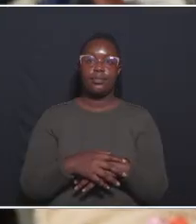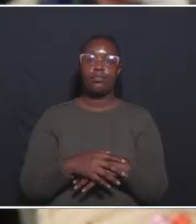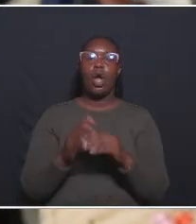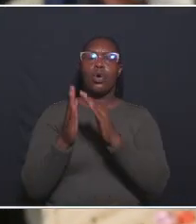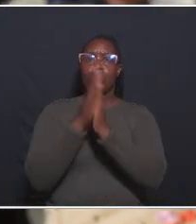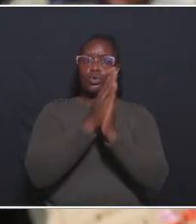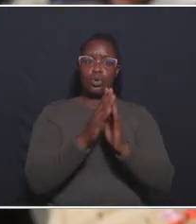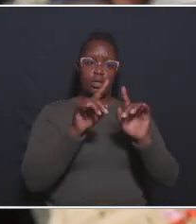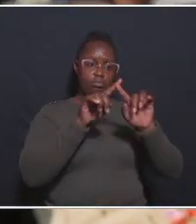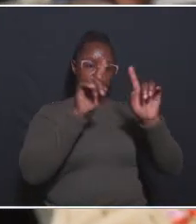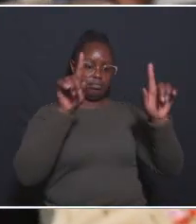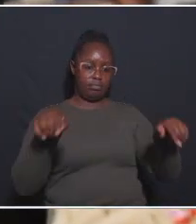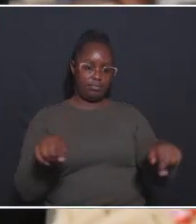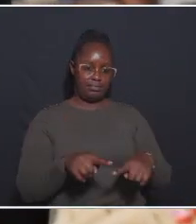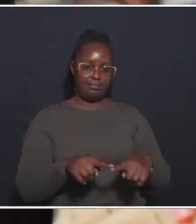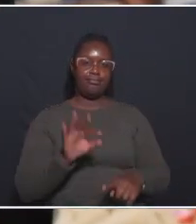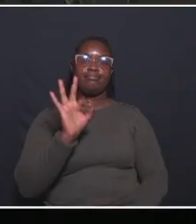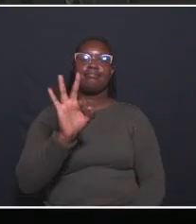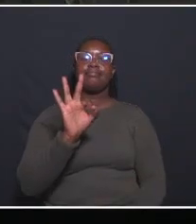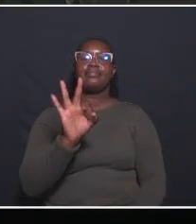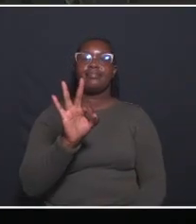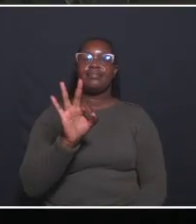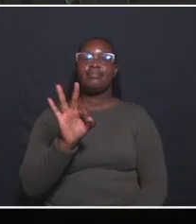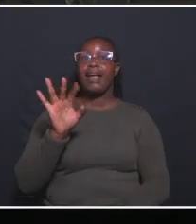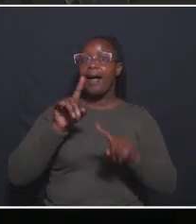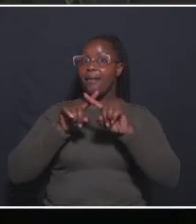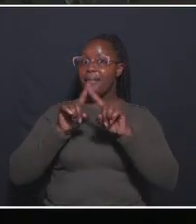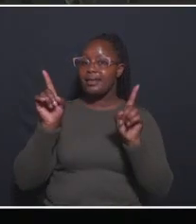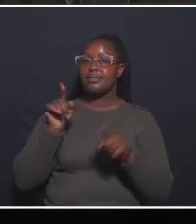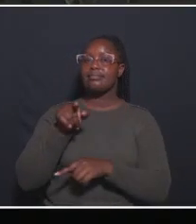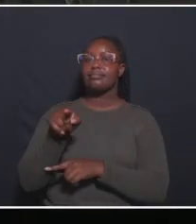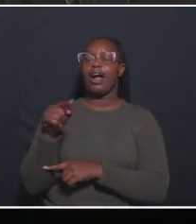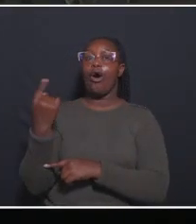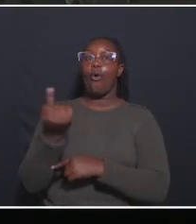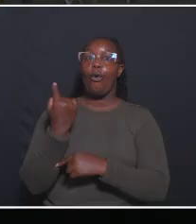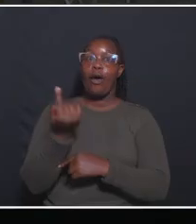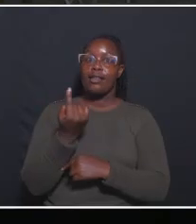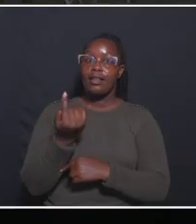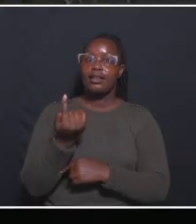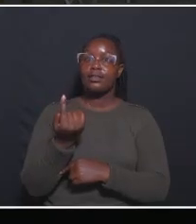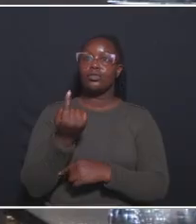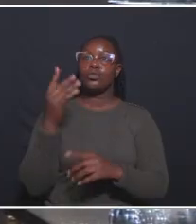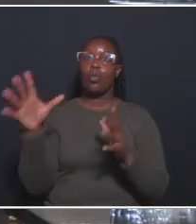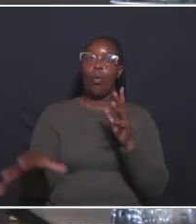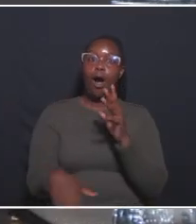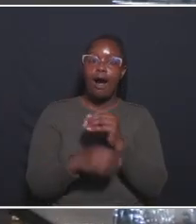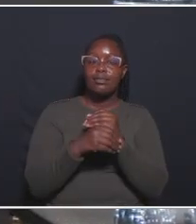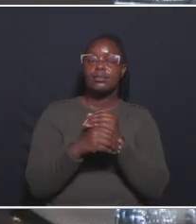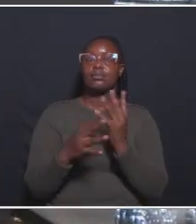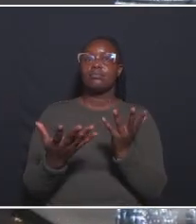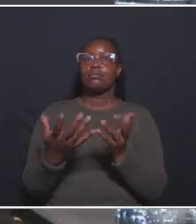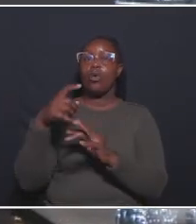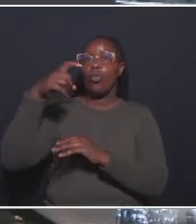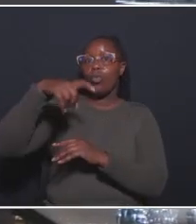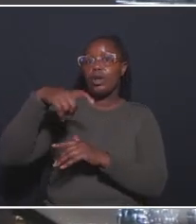Storyboards are good, but this is just to add, you need